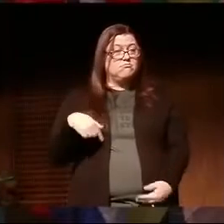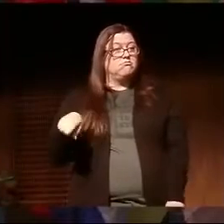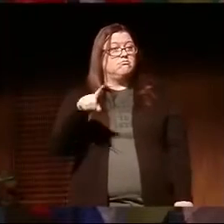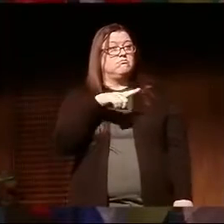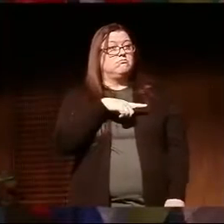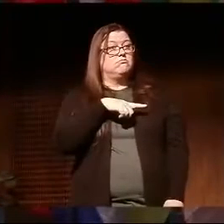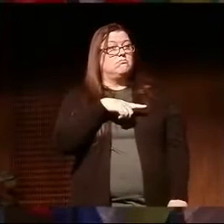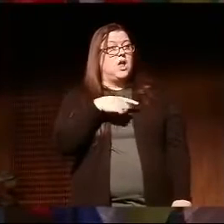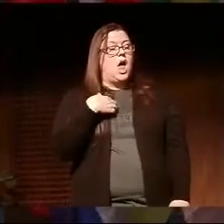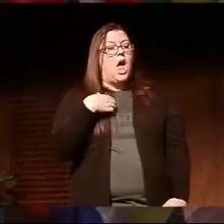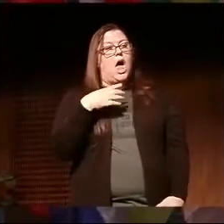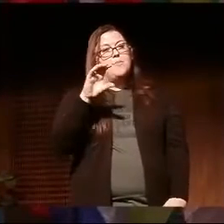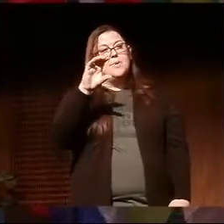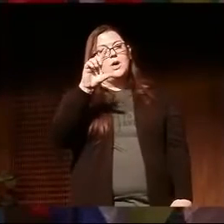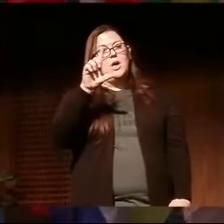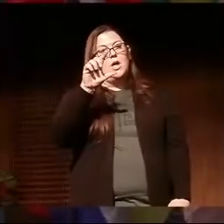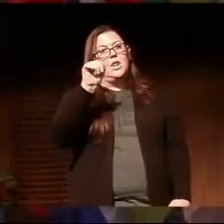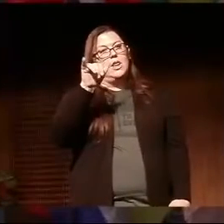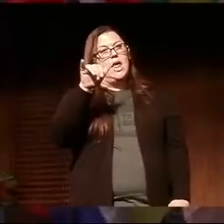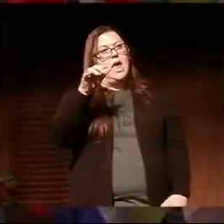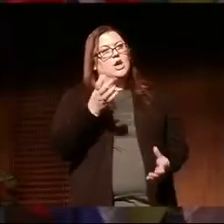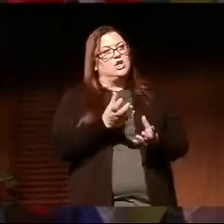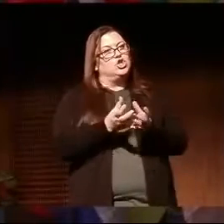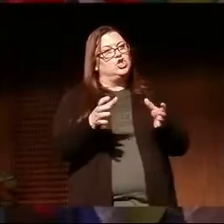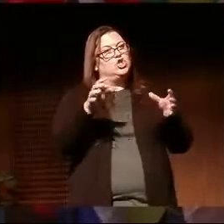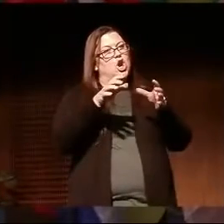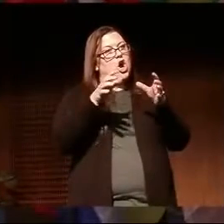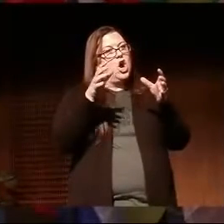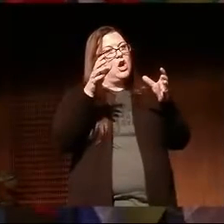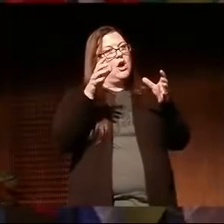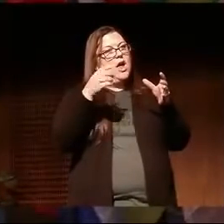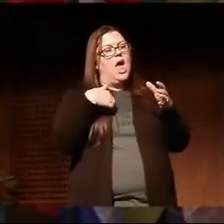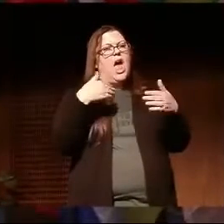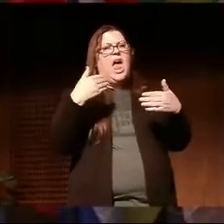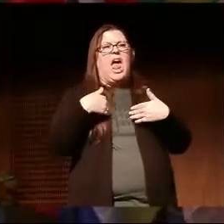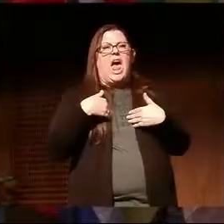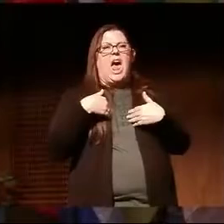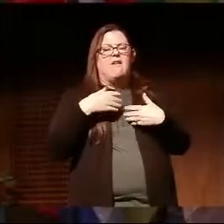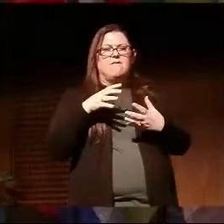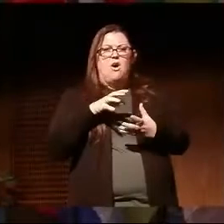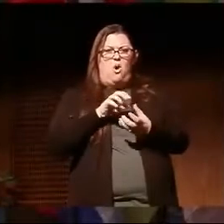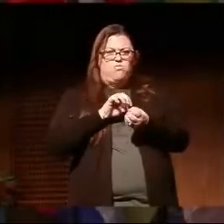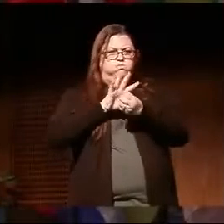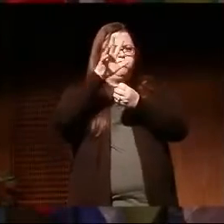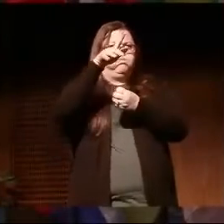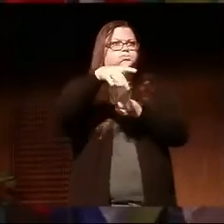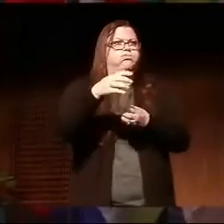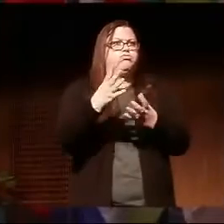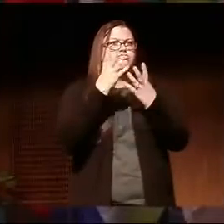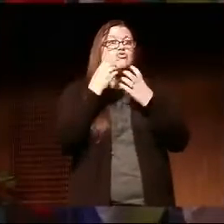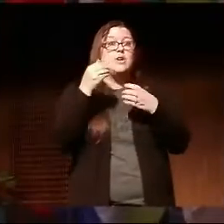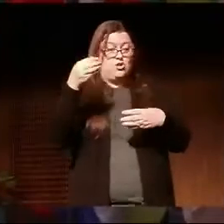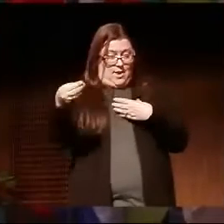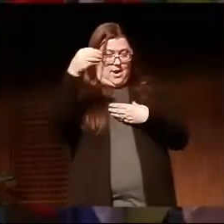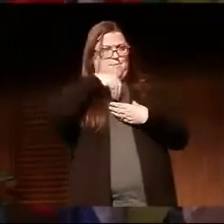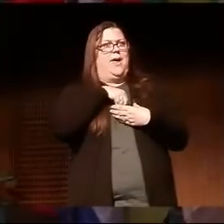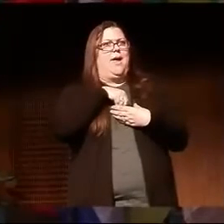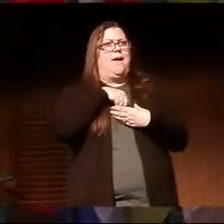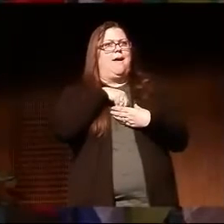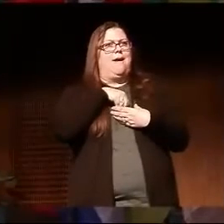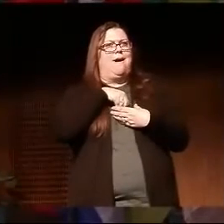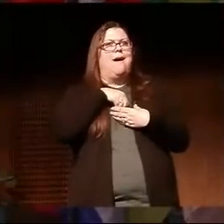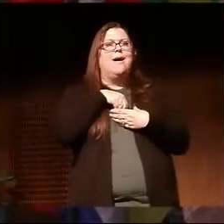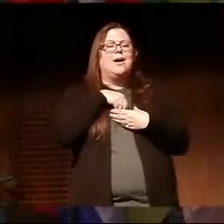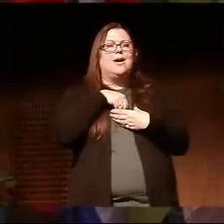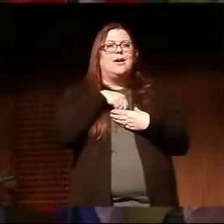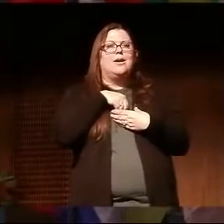I'm a clay jar, and I have this immeasurable treasure within me? No wonder Paul asks, who is sufficient for these